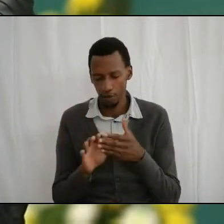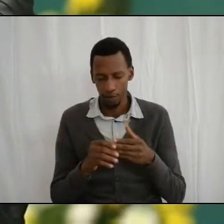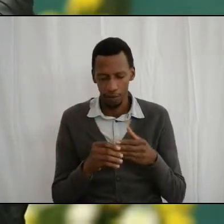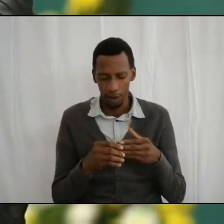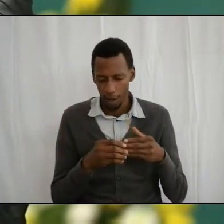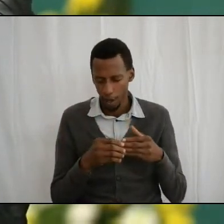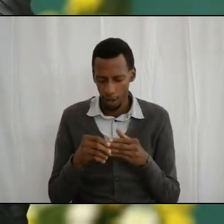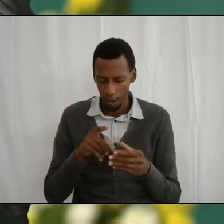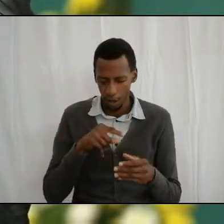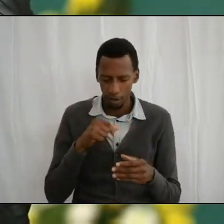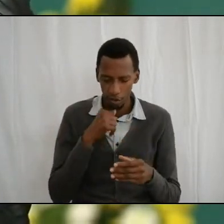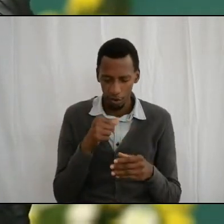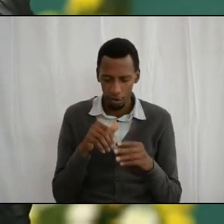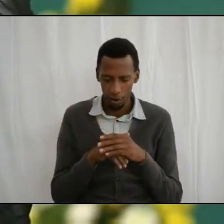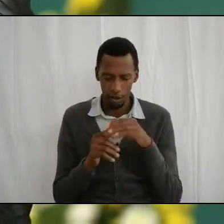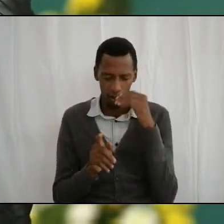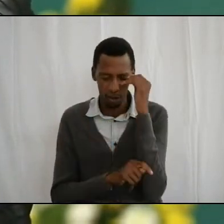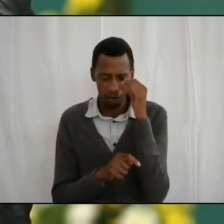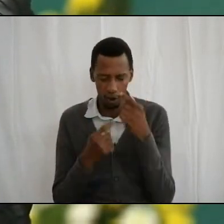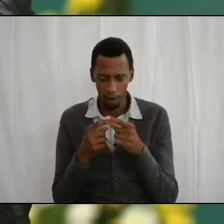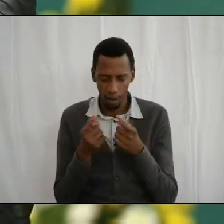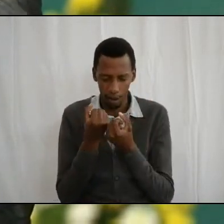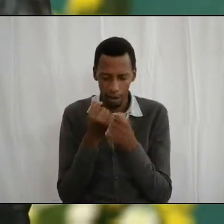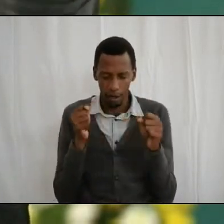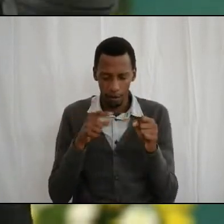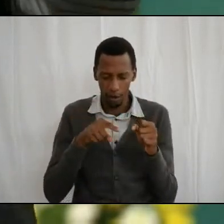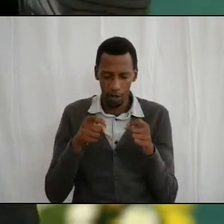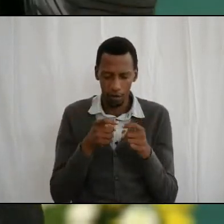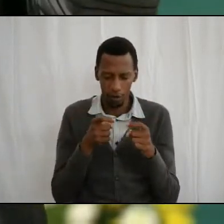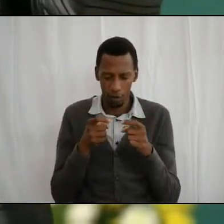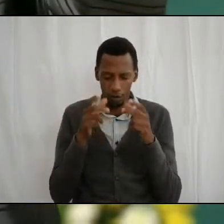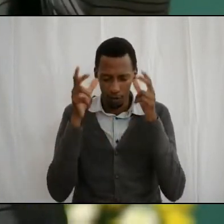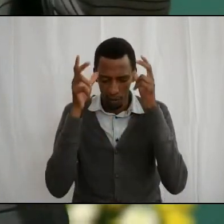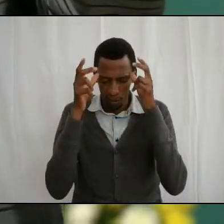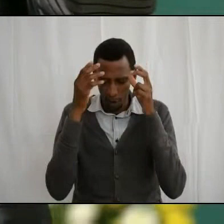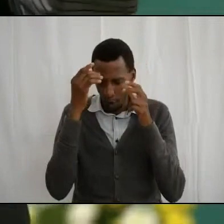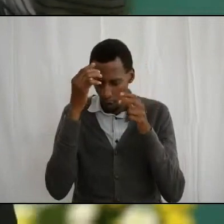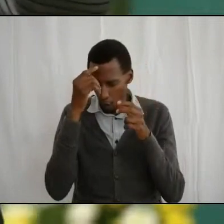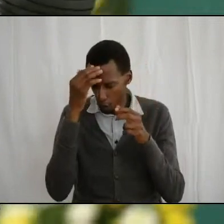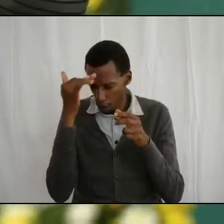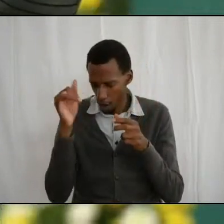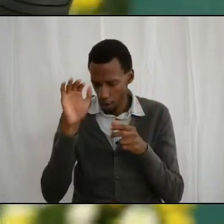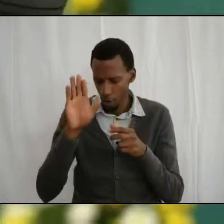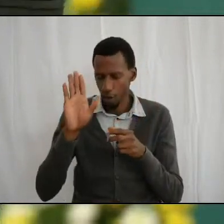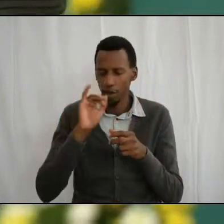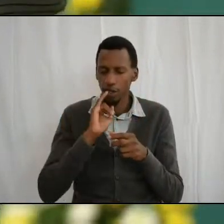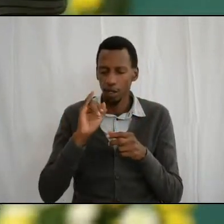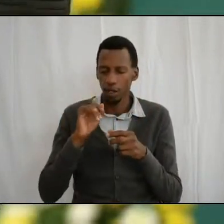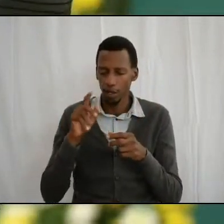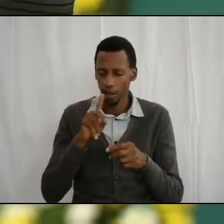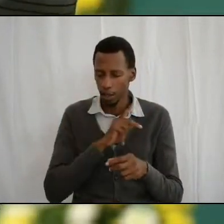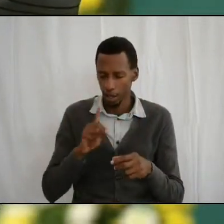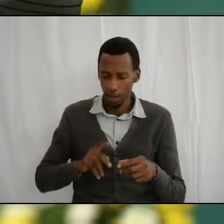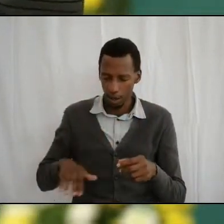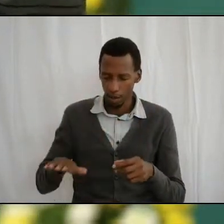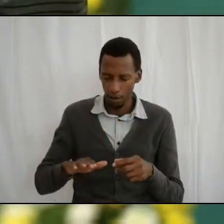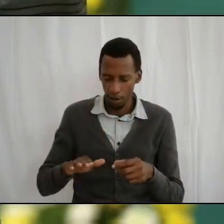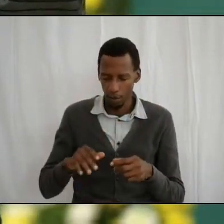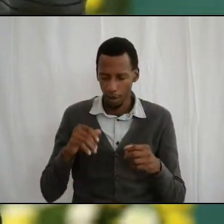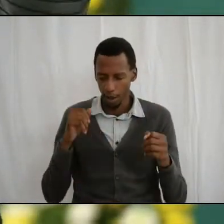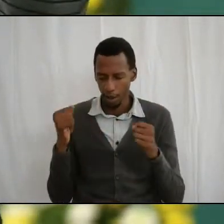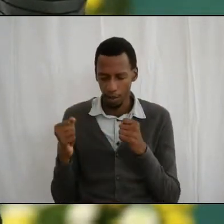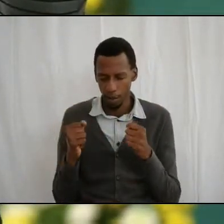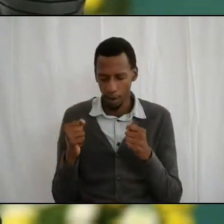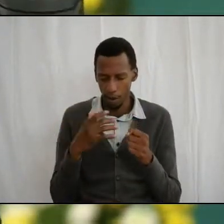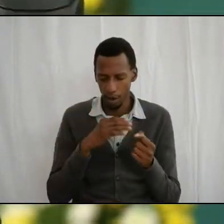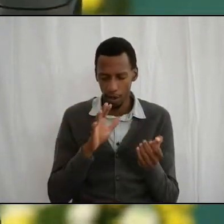into temptation, but deliver us from the evil one. For yours is the kingdom and the power and